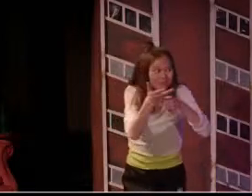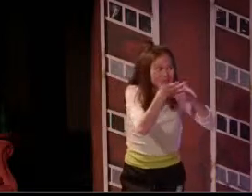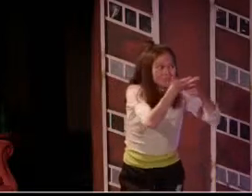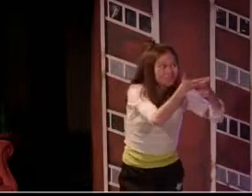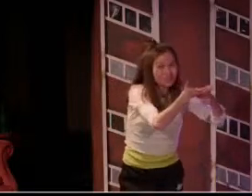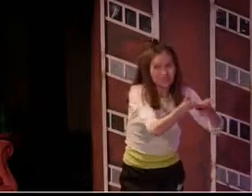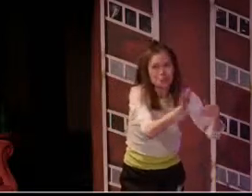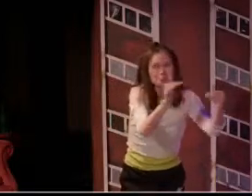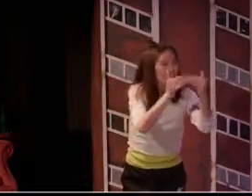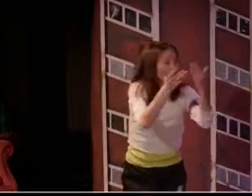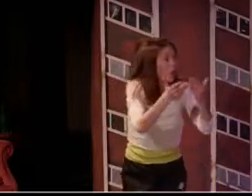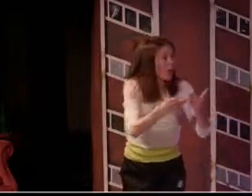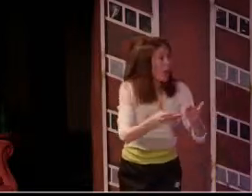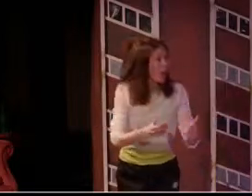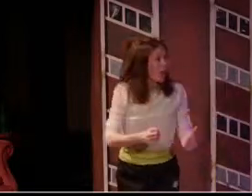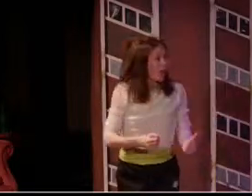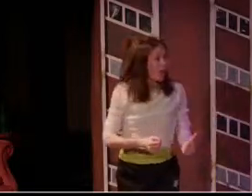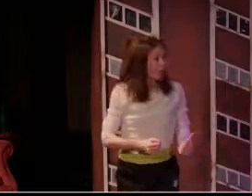Thank you. And you,